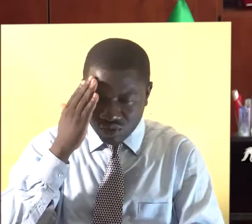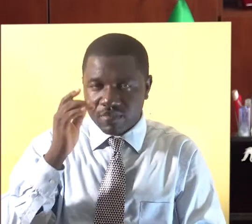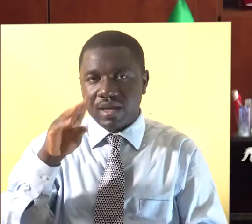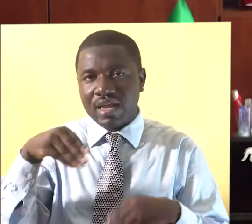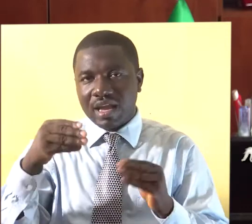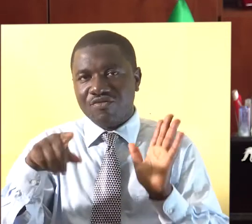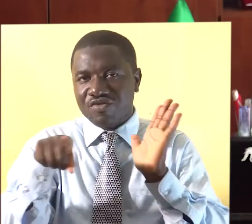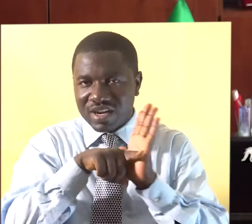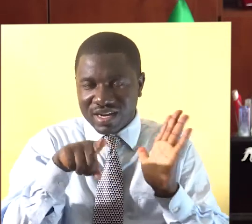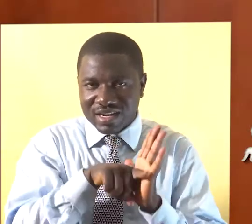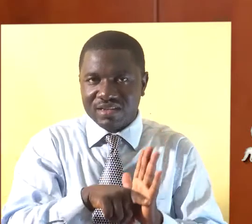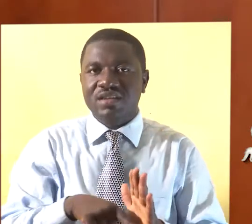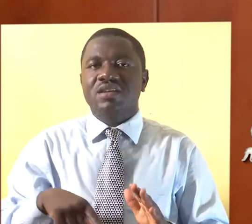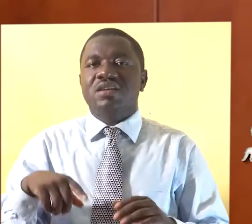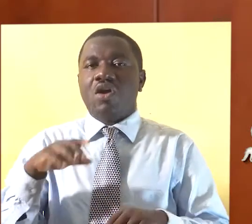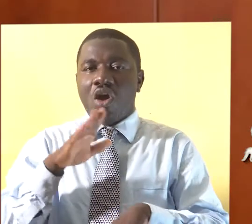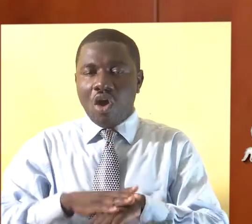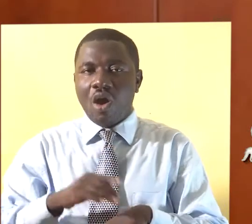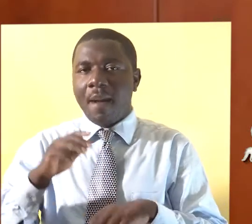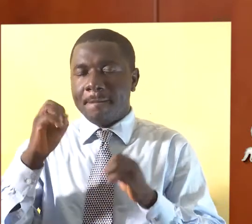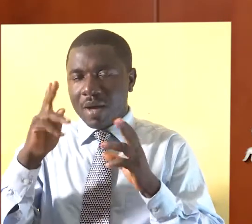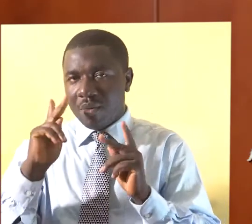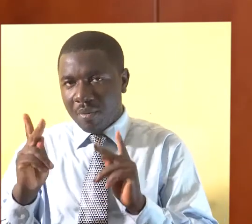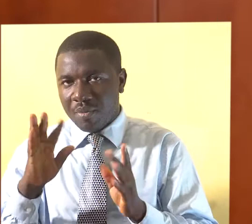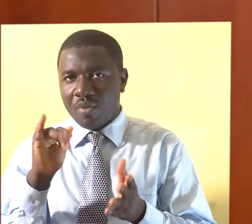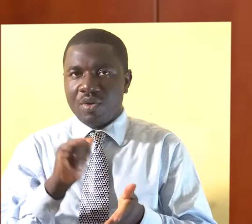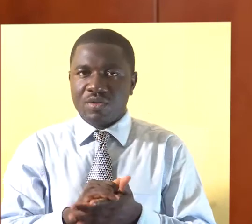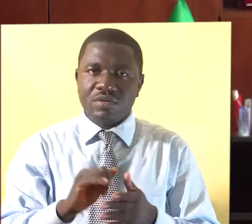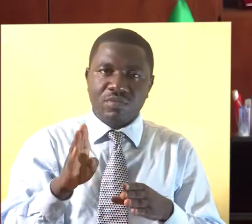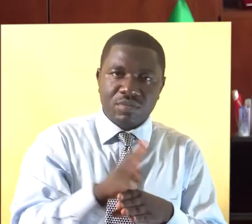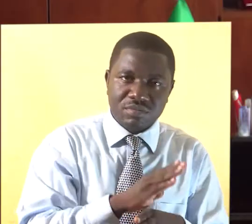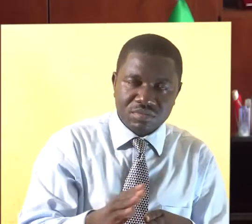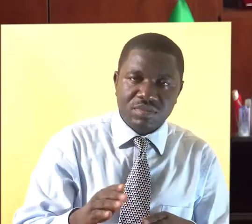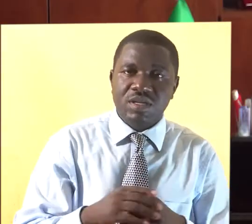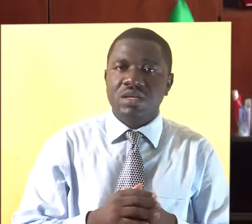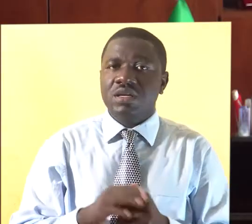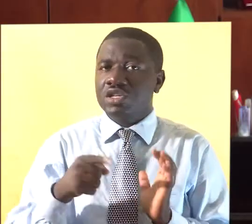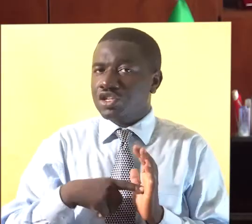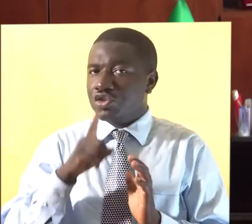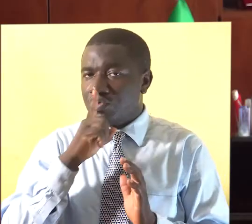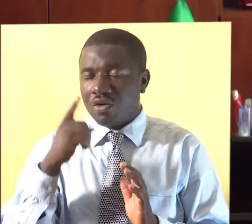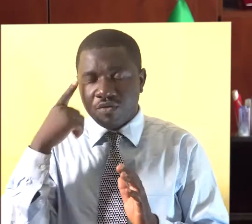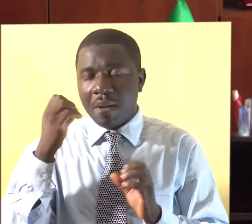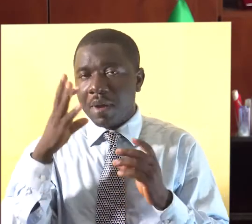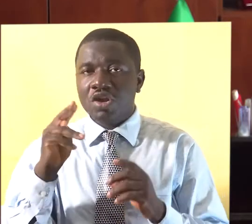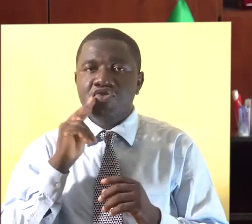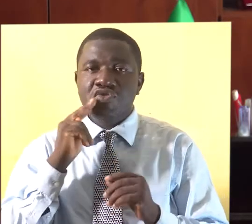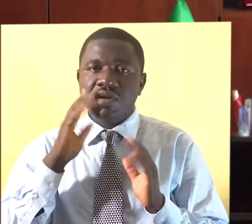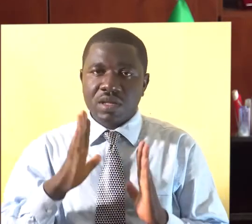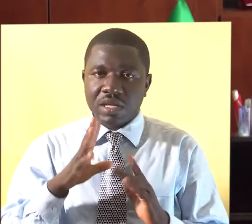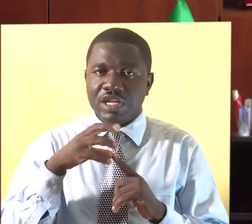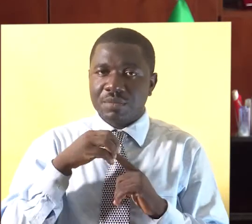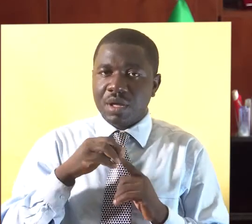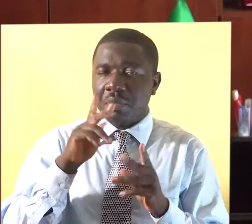on the livelihoods of many micro business owners and traders. This is true for many of our